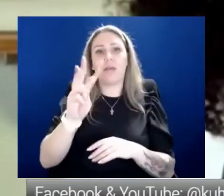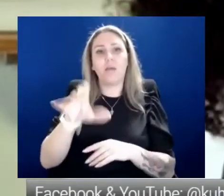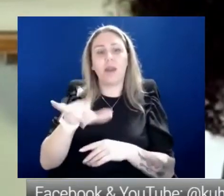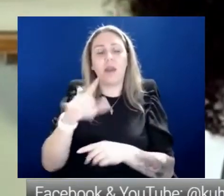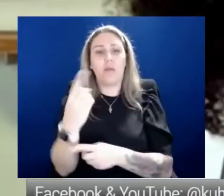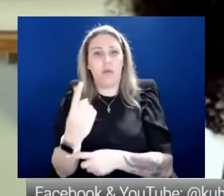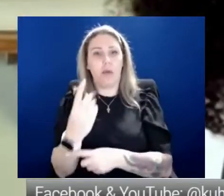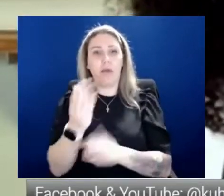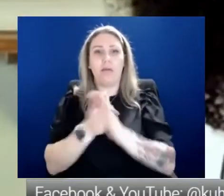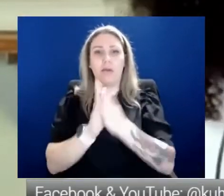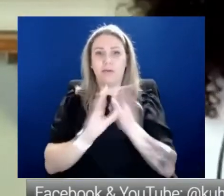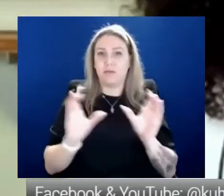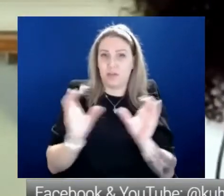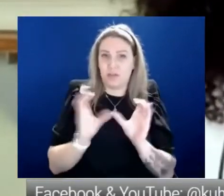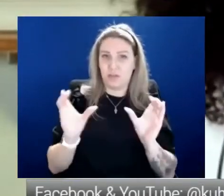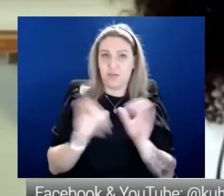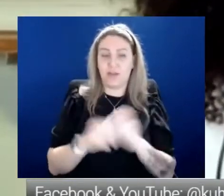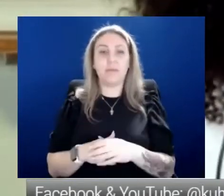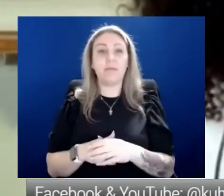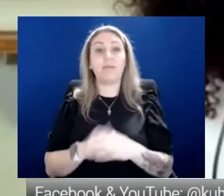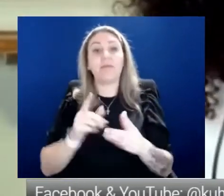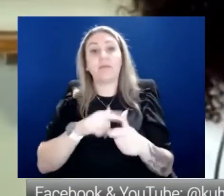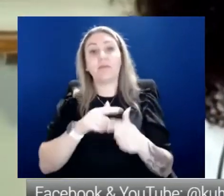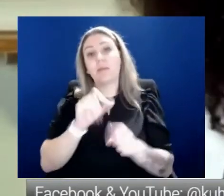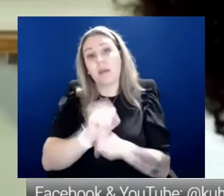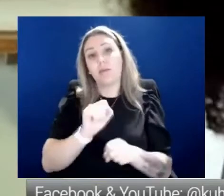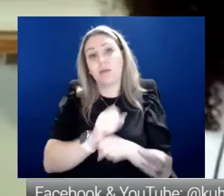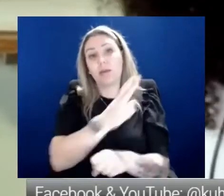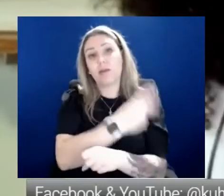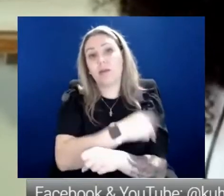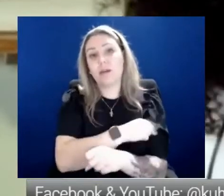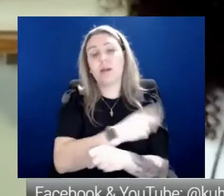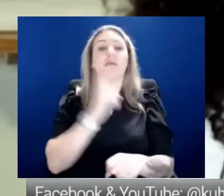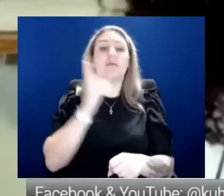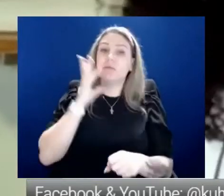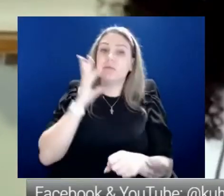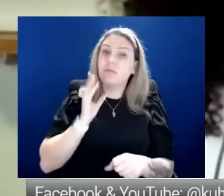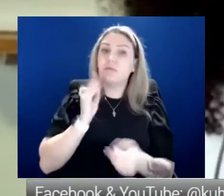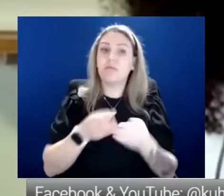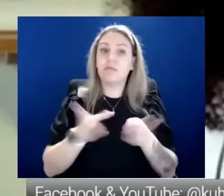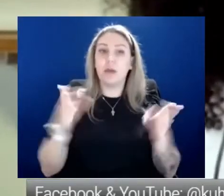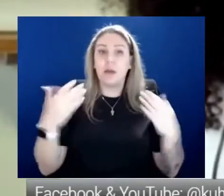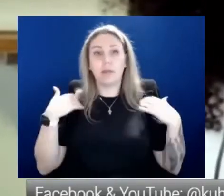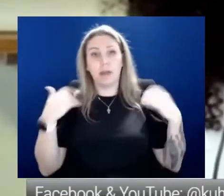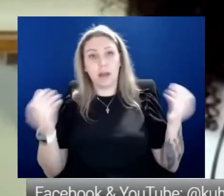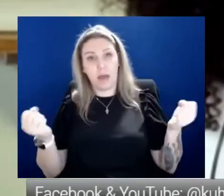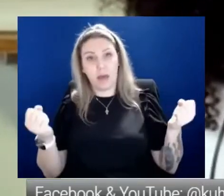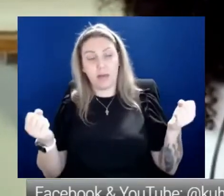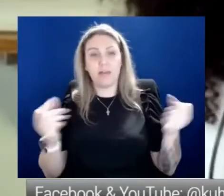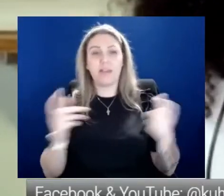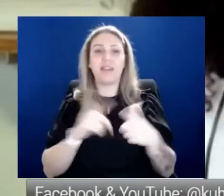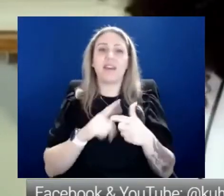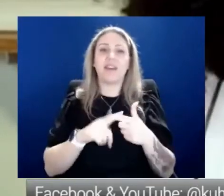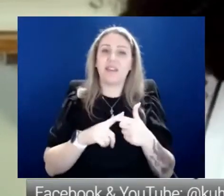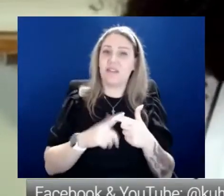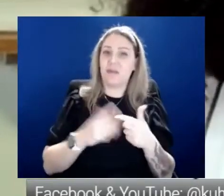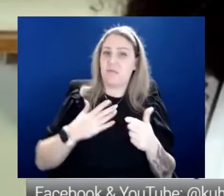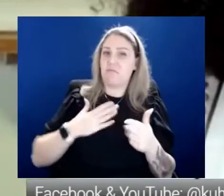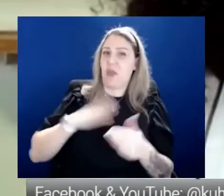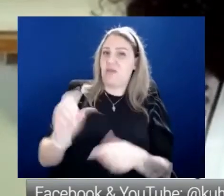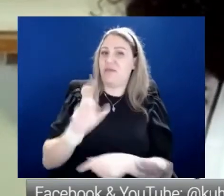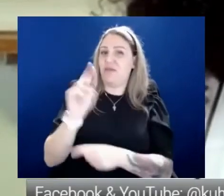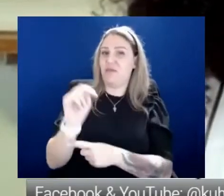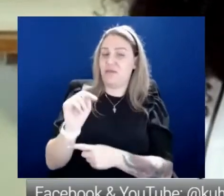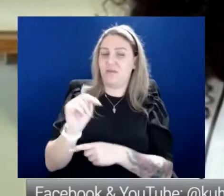And then I worked in the hospital for experience. I worked in public health, and then branched out on my own. So everyone's journey